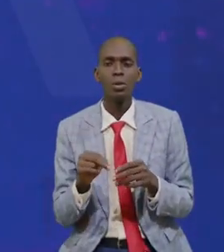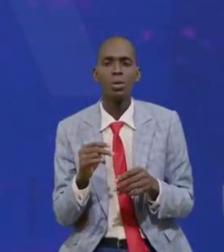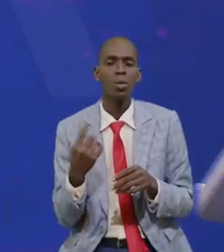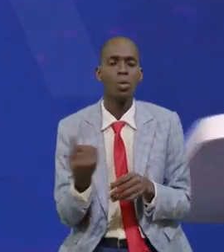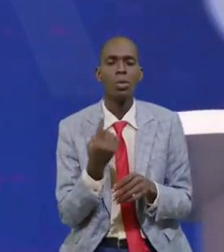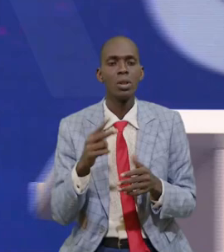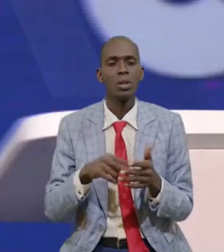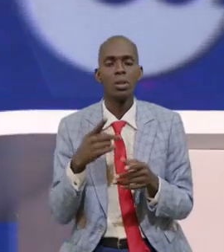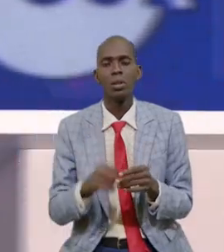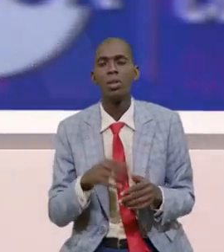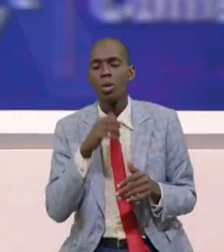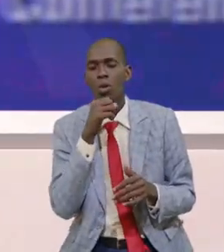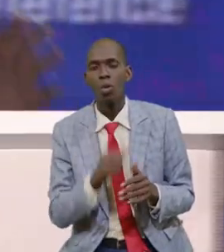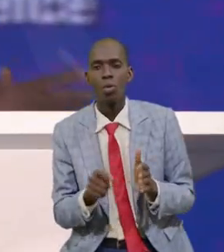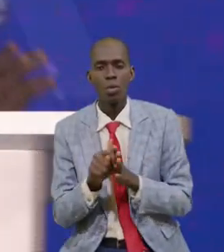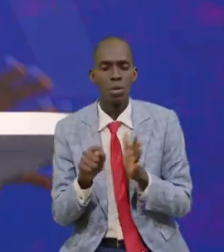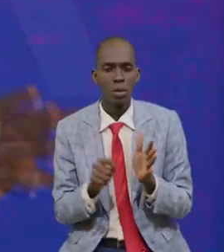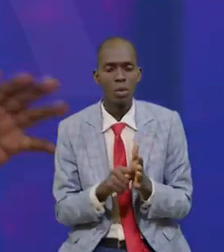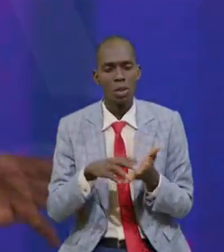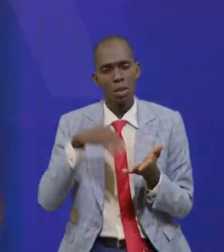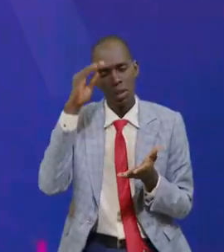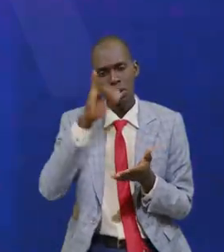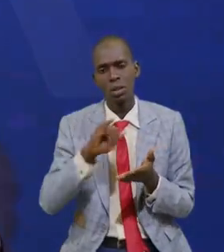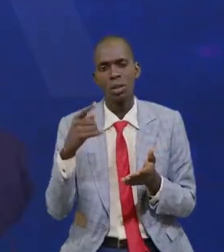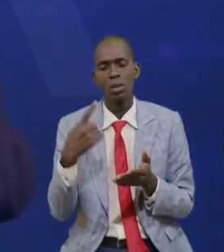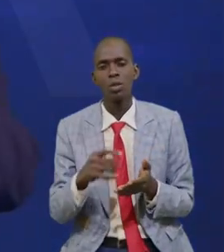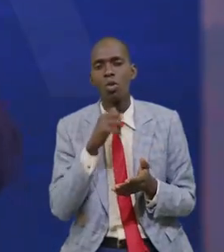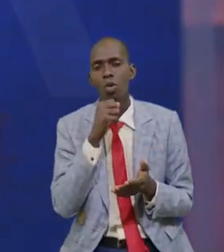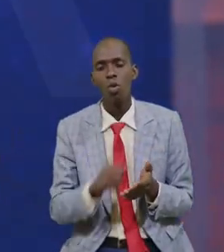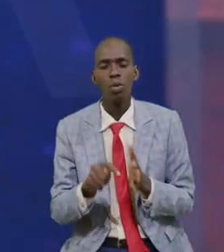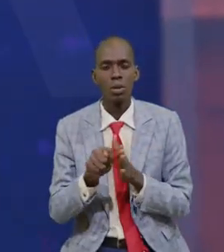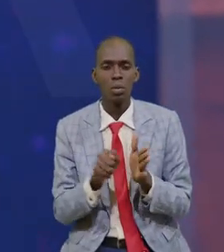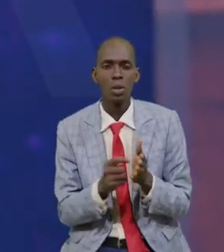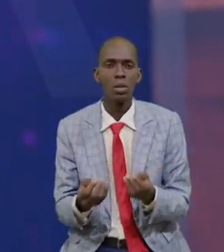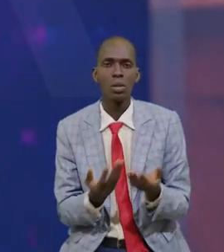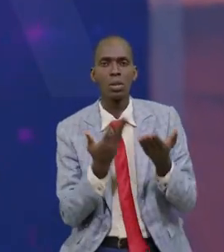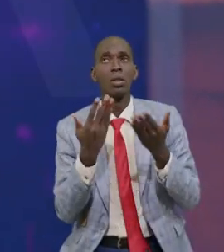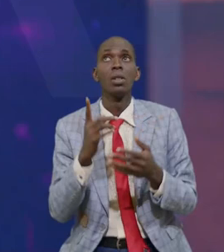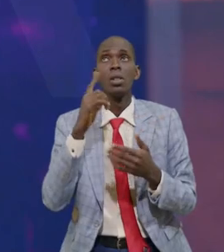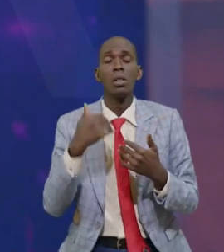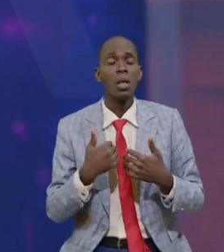Old Testament sacrifices, he has no pleasure in them. And then